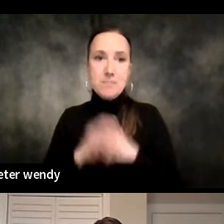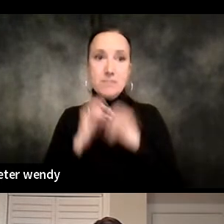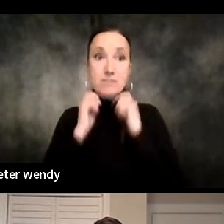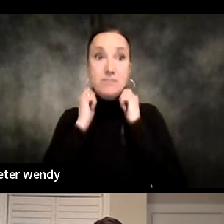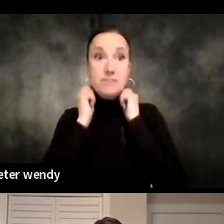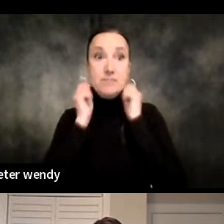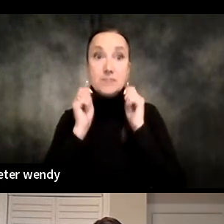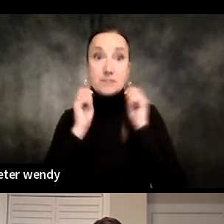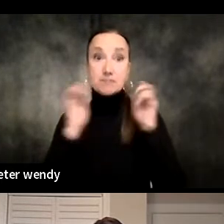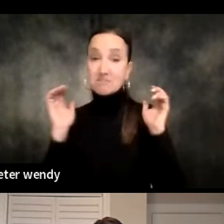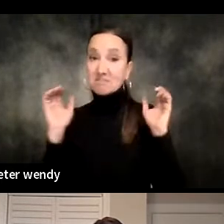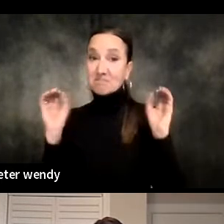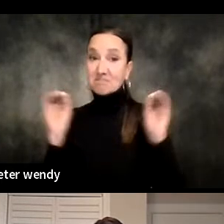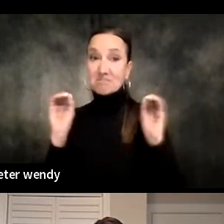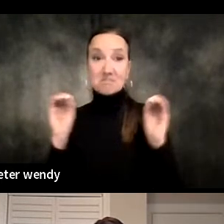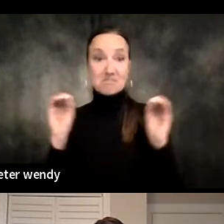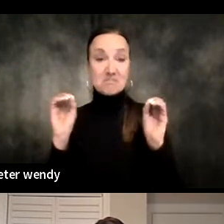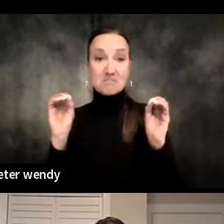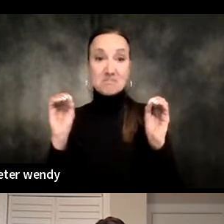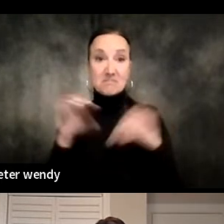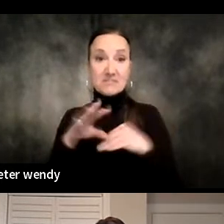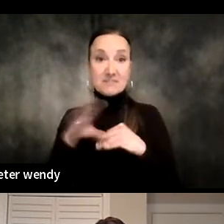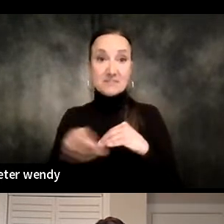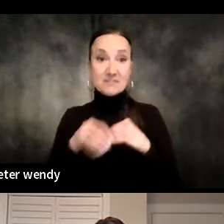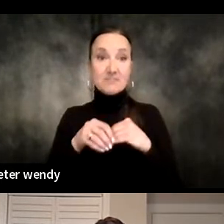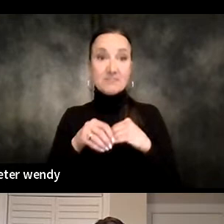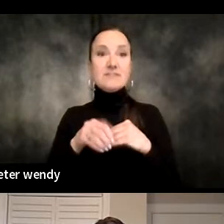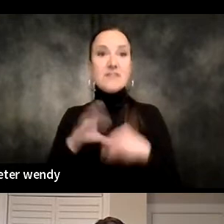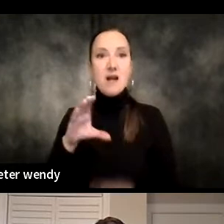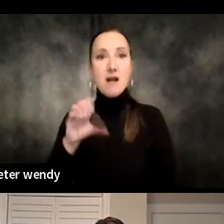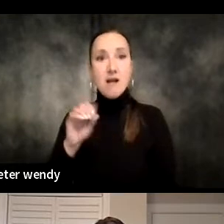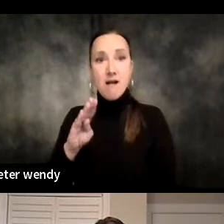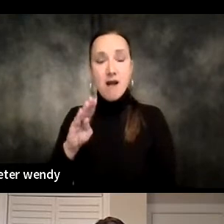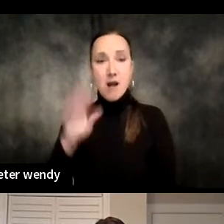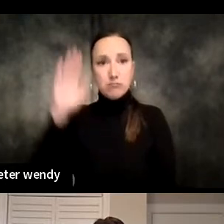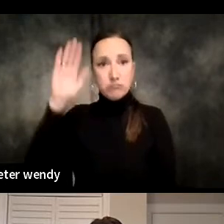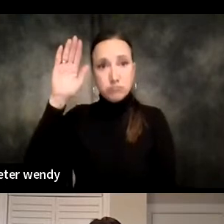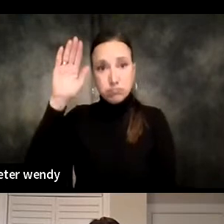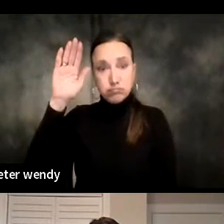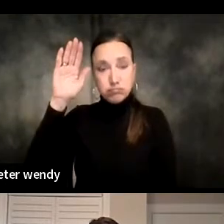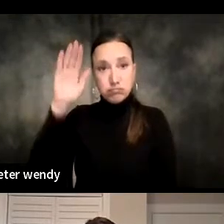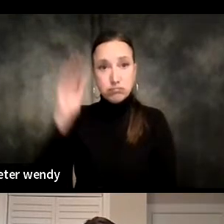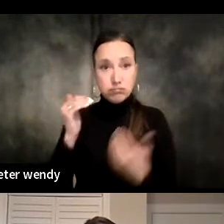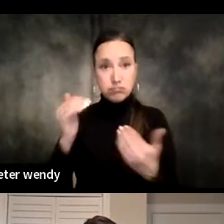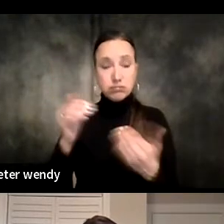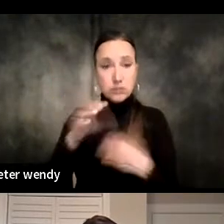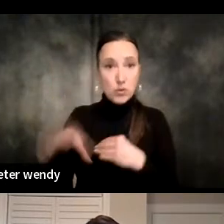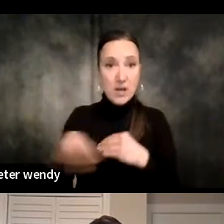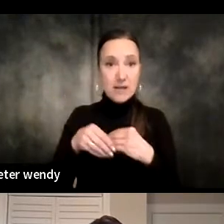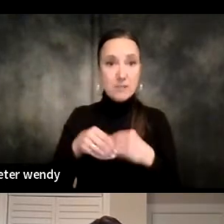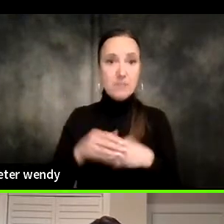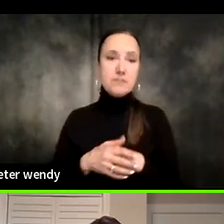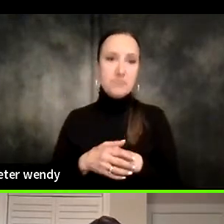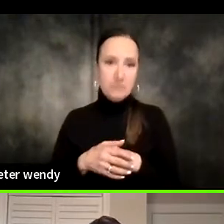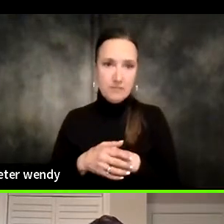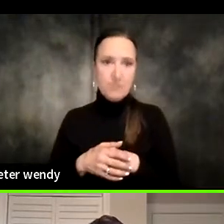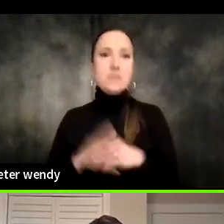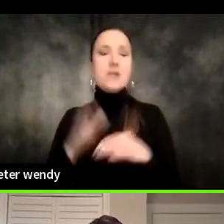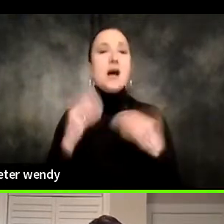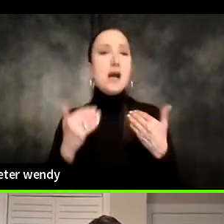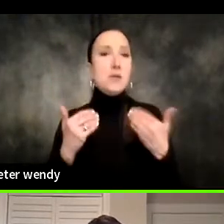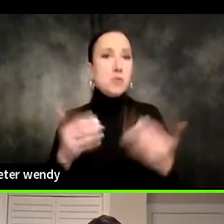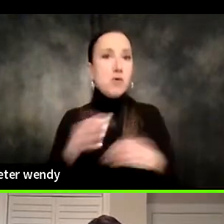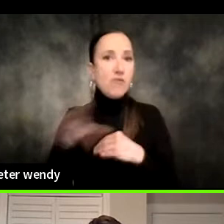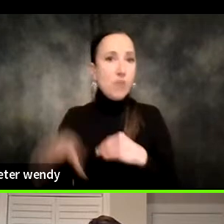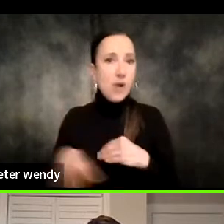Okay, hearing no additional ones. Commissioner Cobb, can you make a motion to add that to the agenda? Sure, I move that we